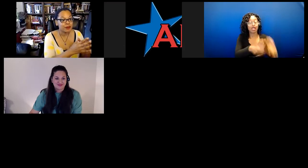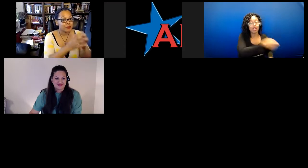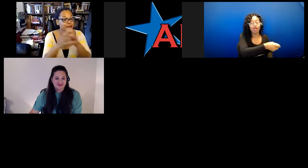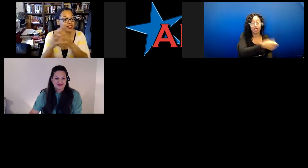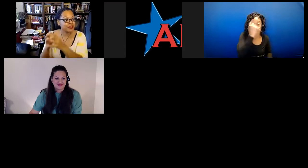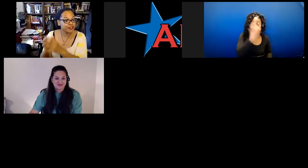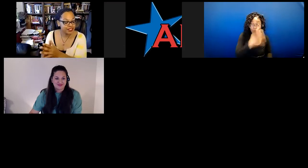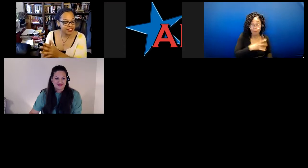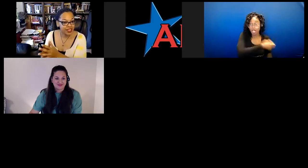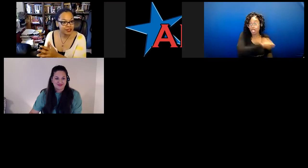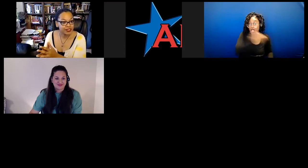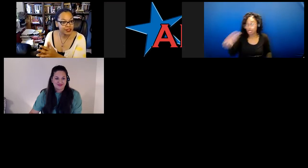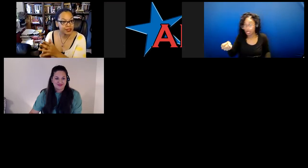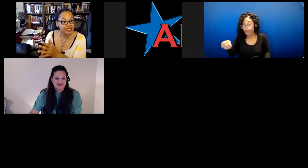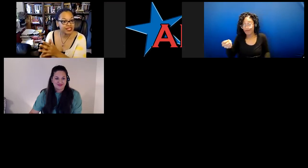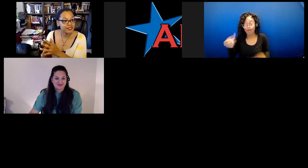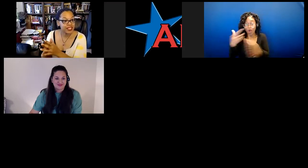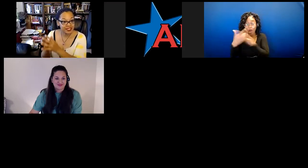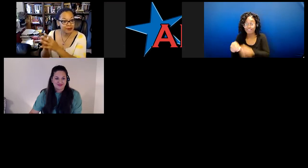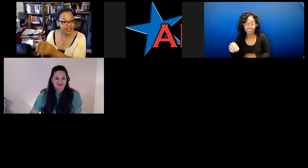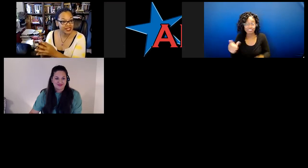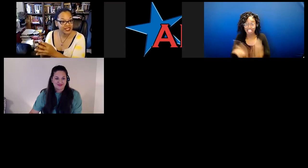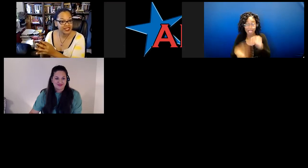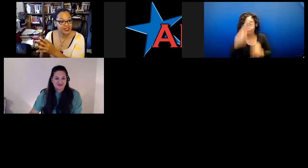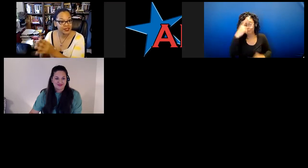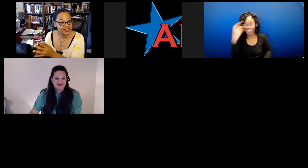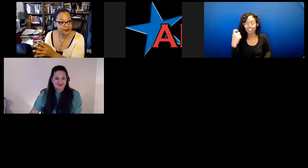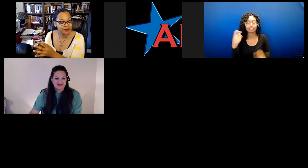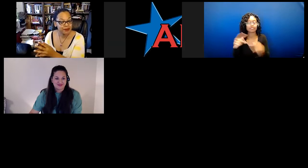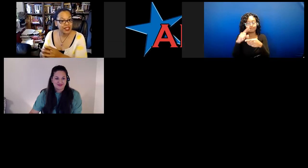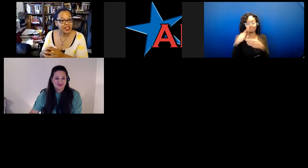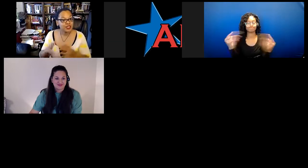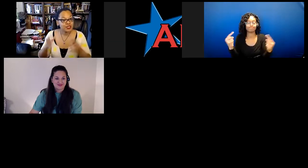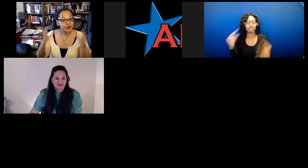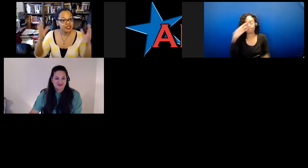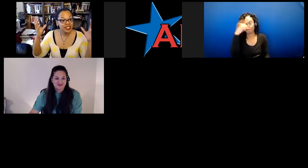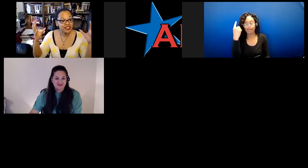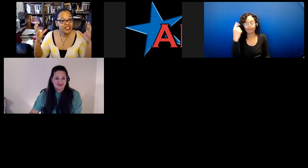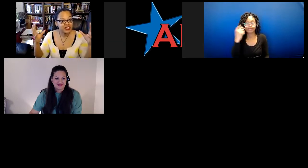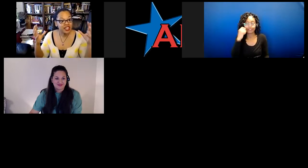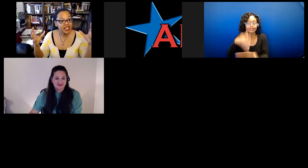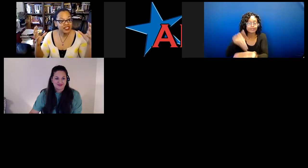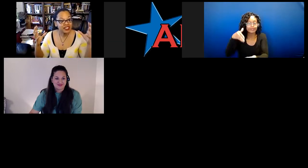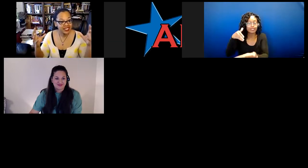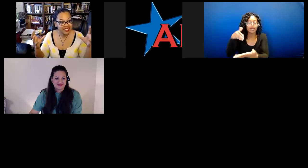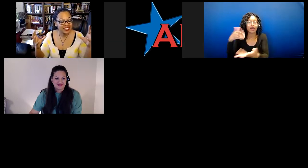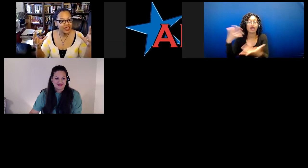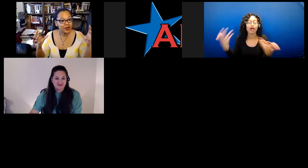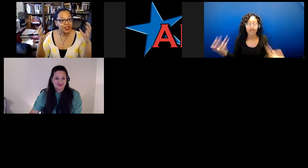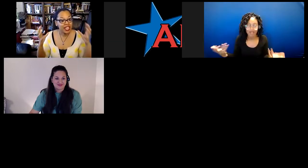being put in the front of the house because of anti-Blackness and racism. So this